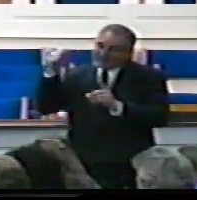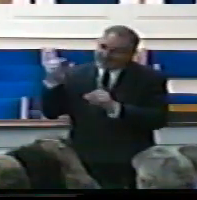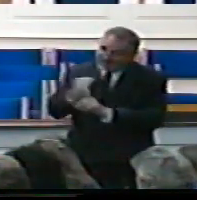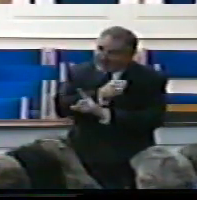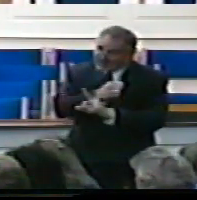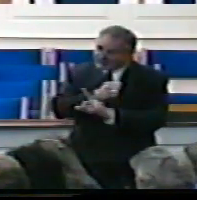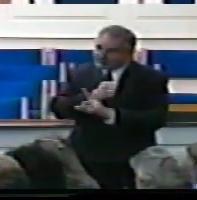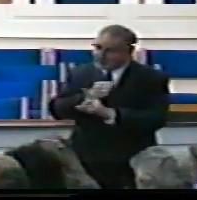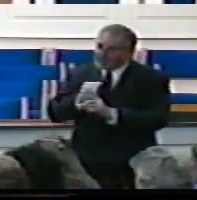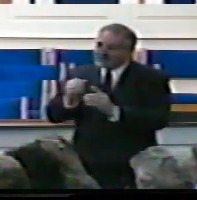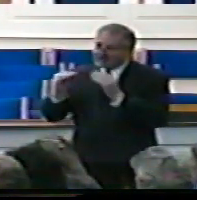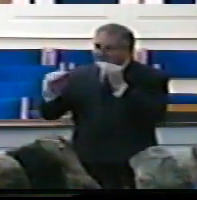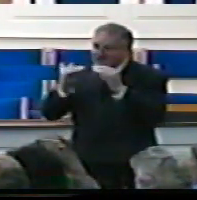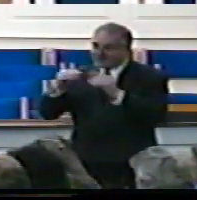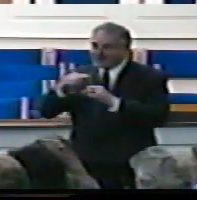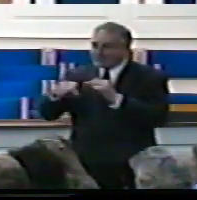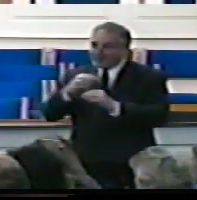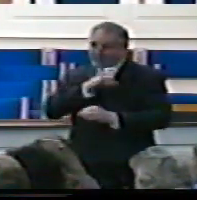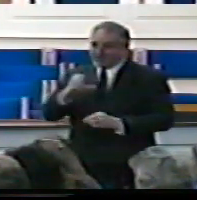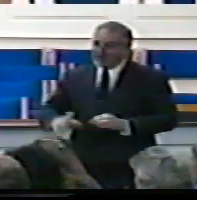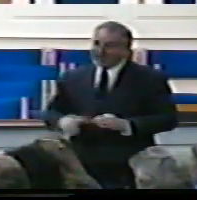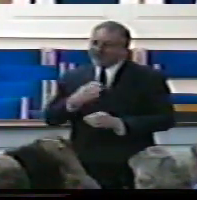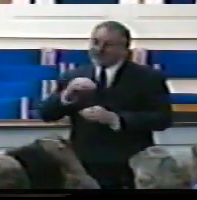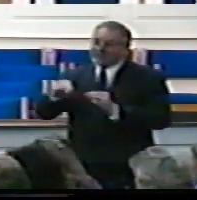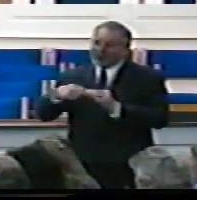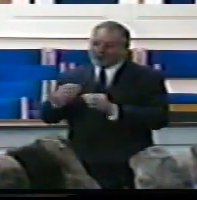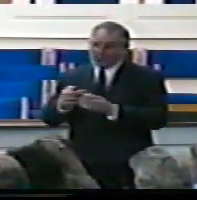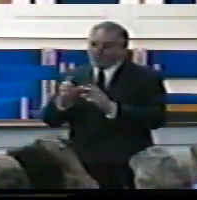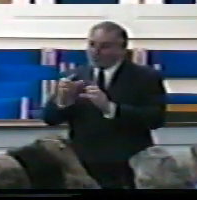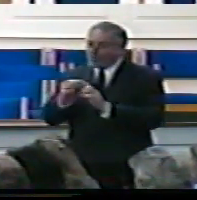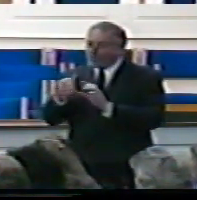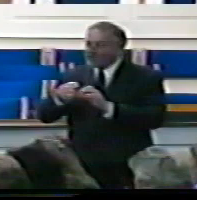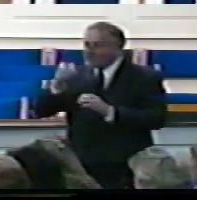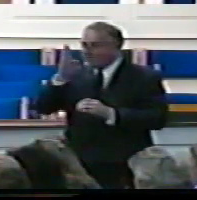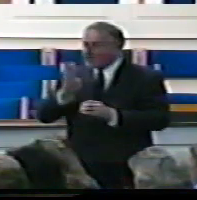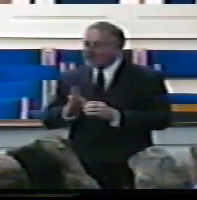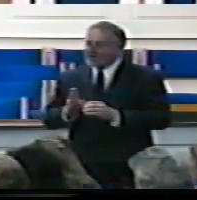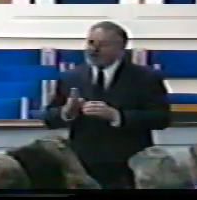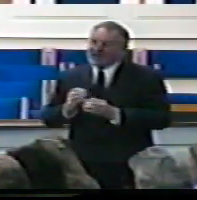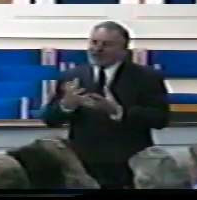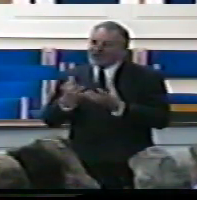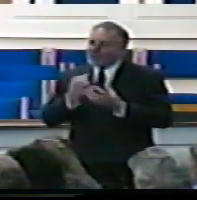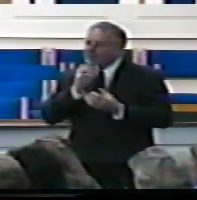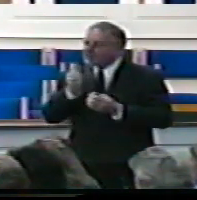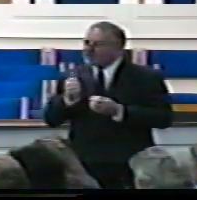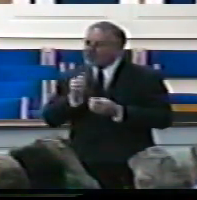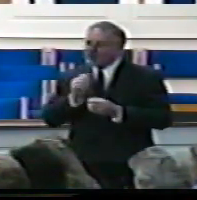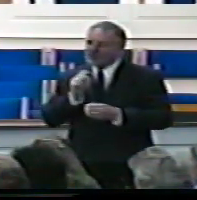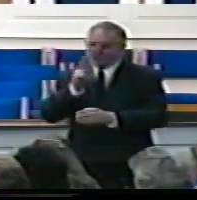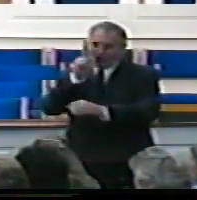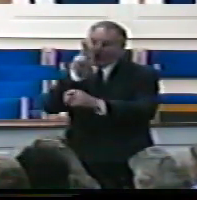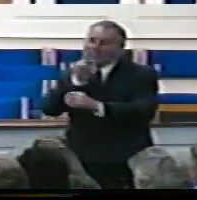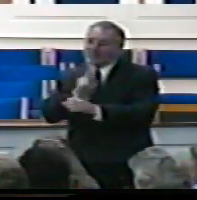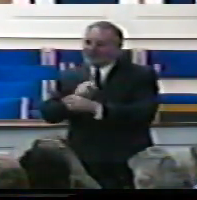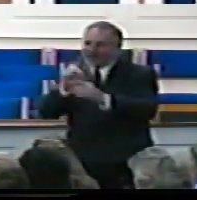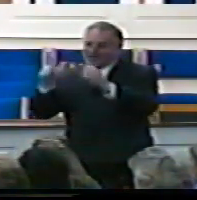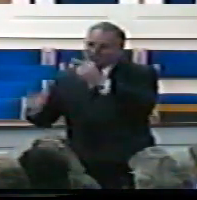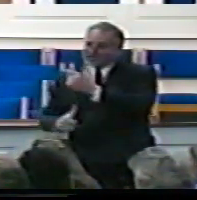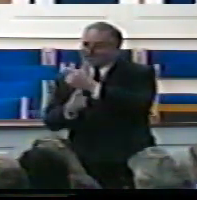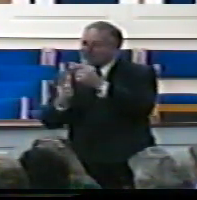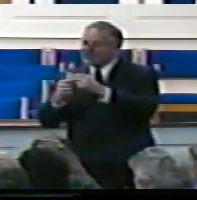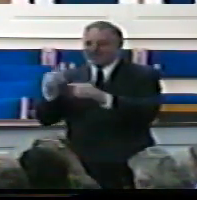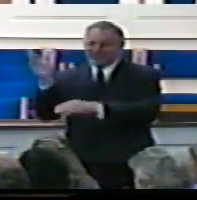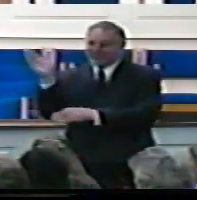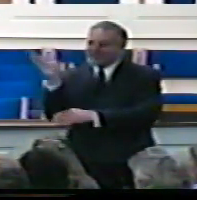to ban the words "In God We Trust" on our money, to ban from us pledging allegiance to one nation under God. But still yet,